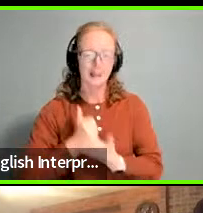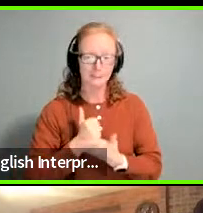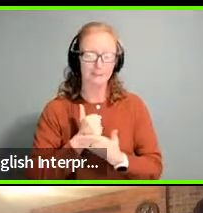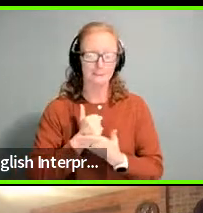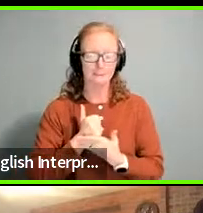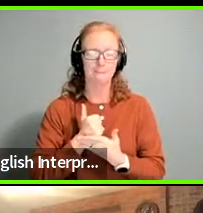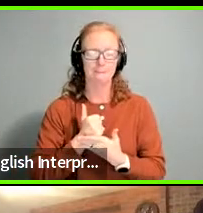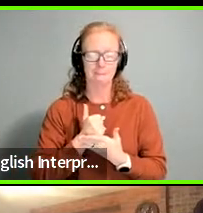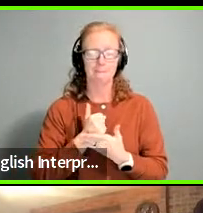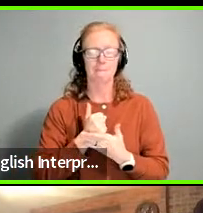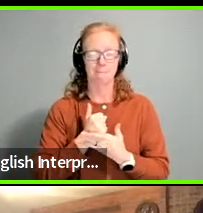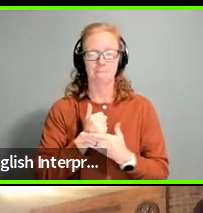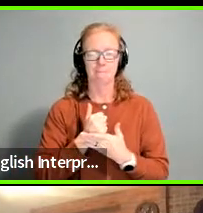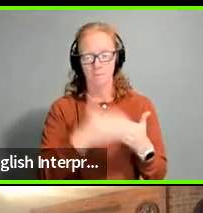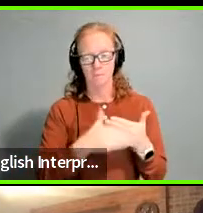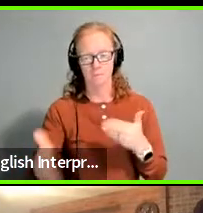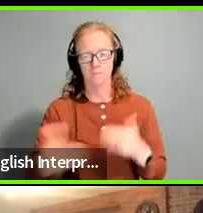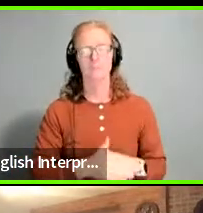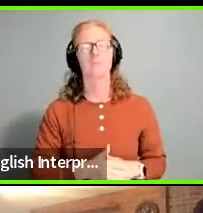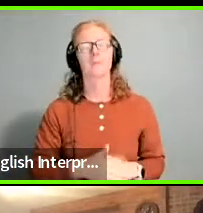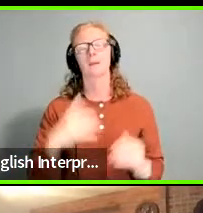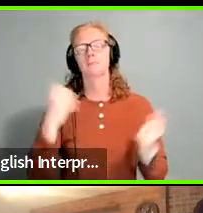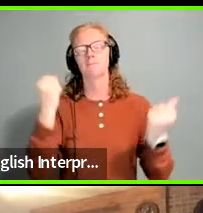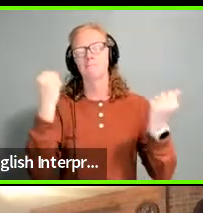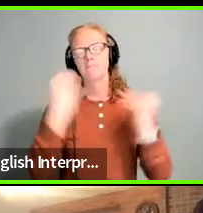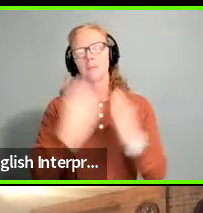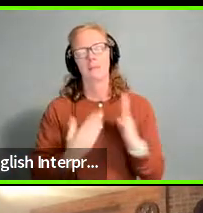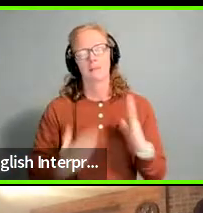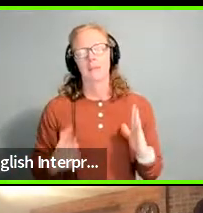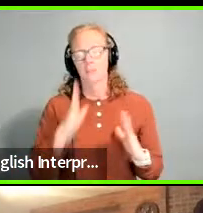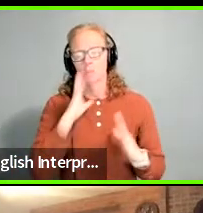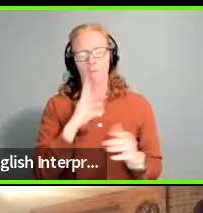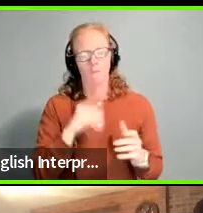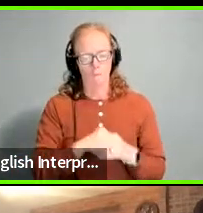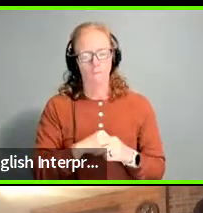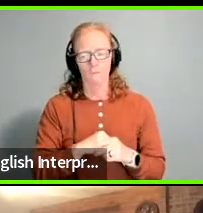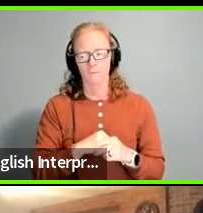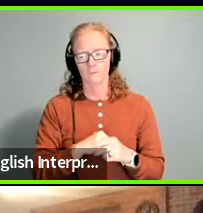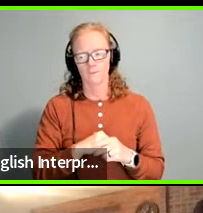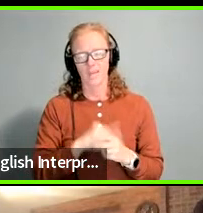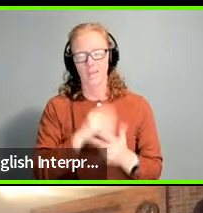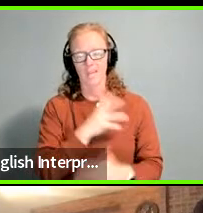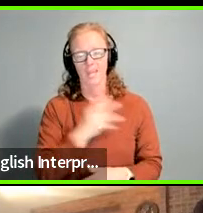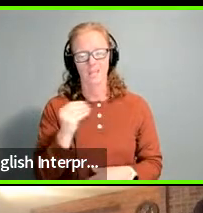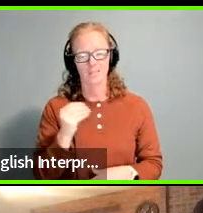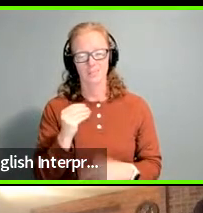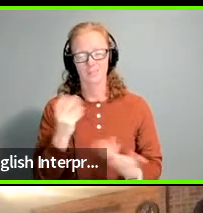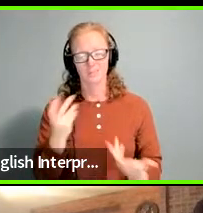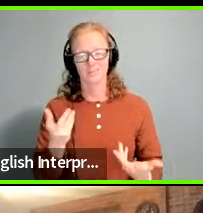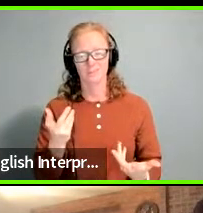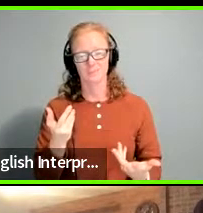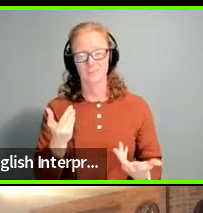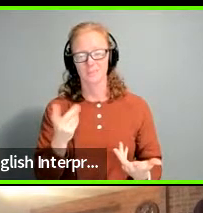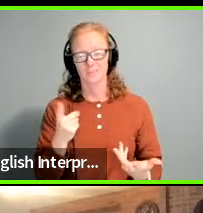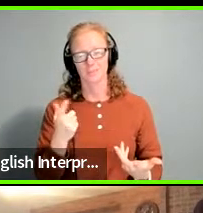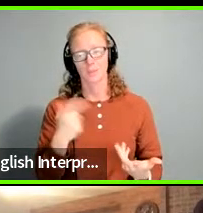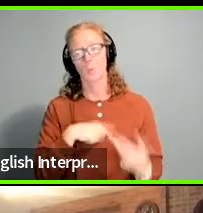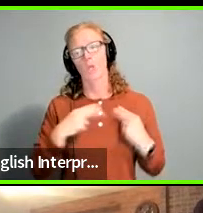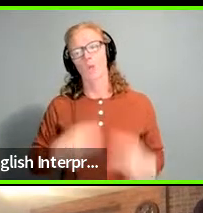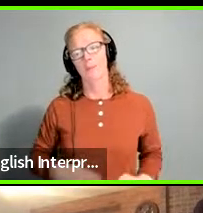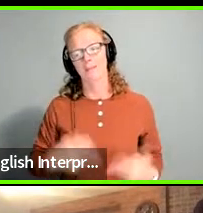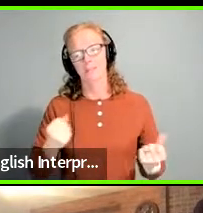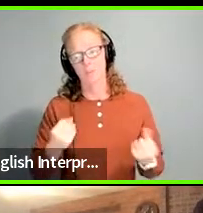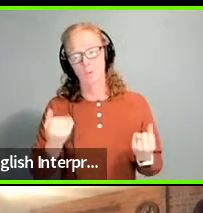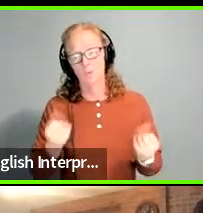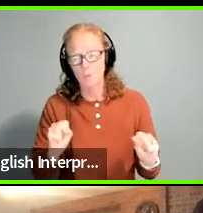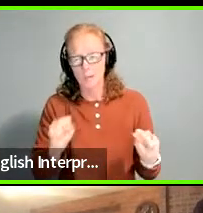As we move forward, we do know that there's many things that we can be involved in, and we are only human, so we're going to try